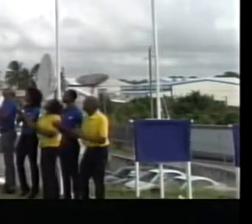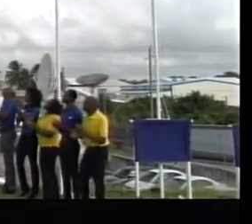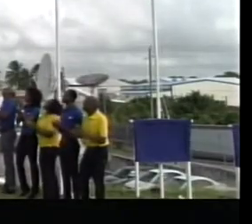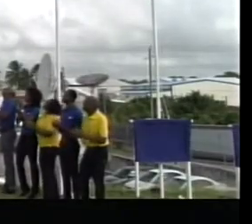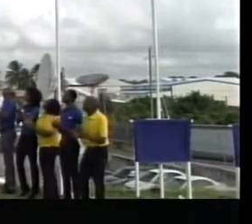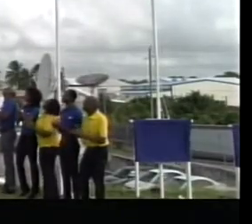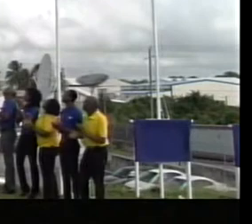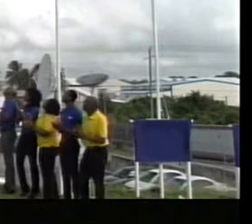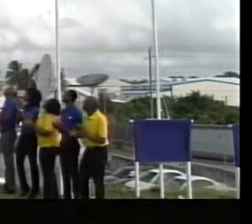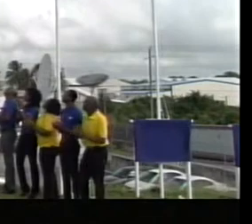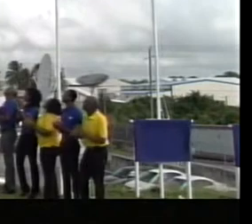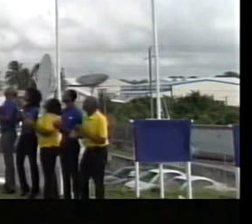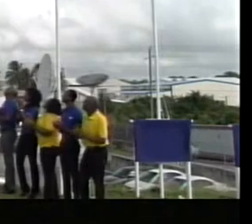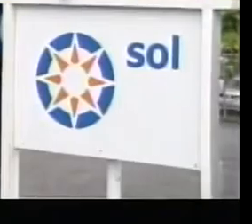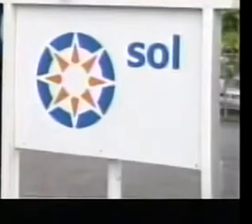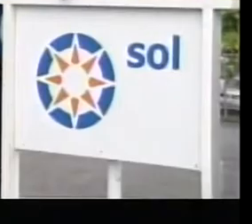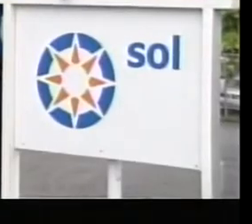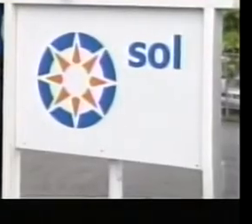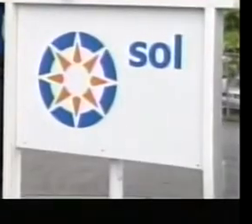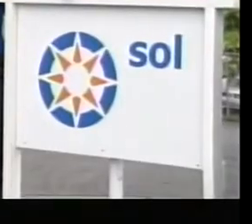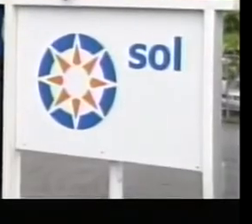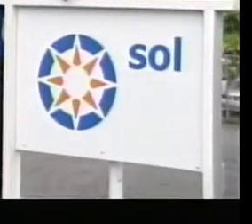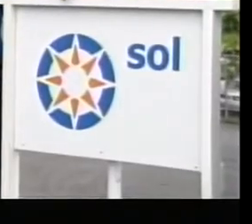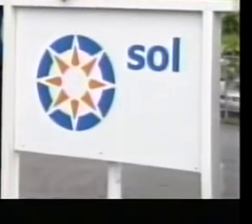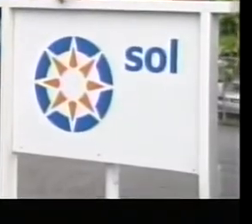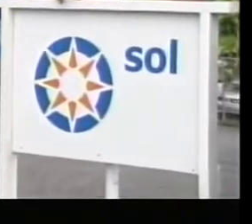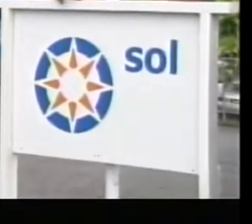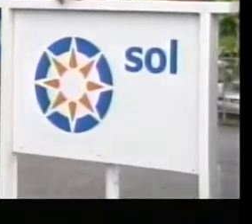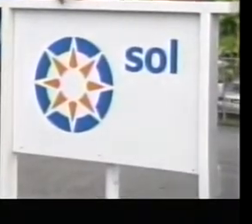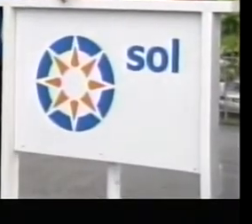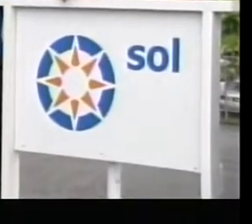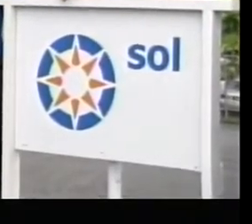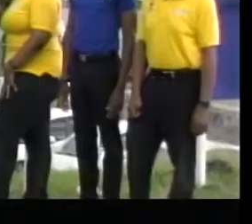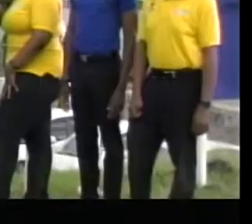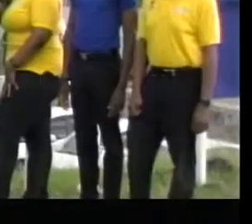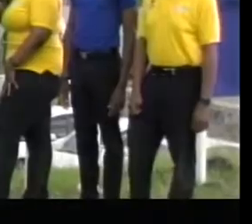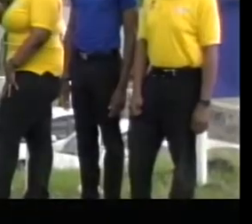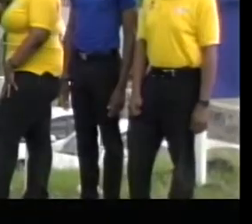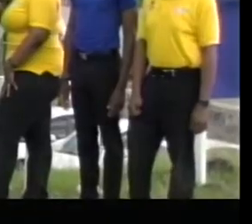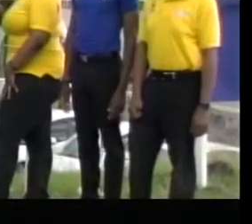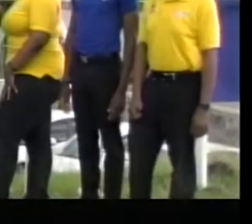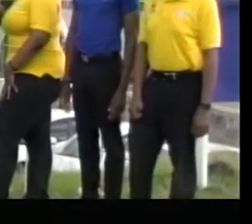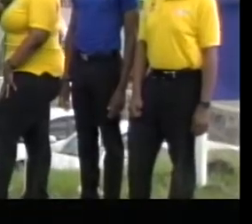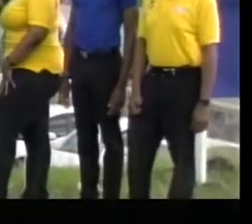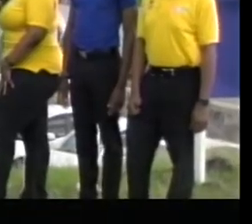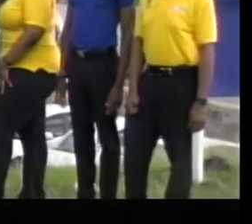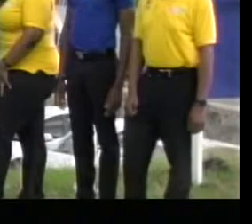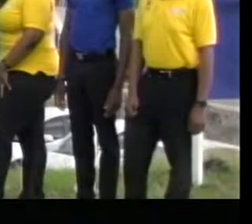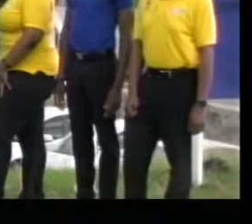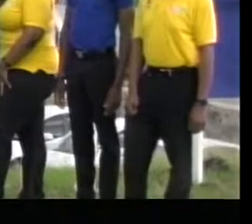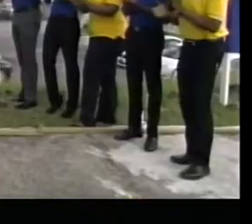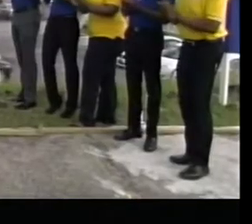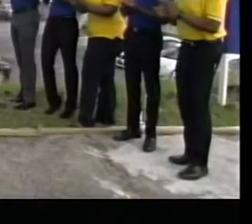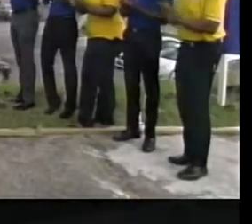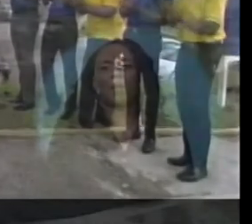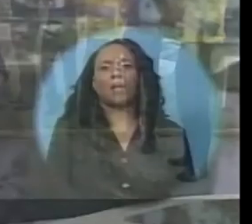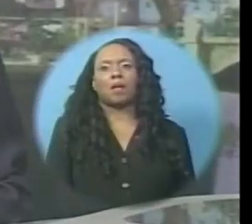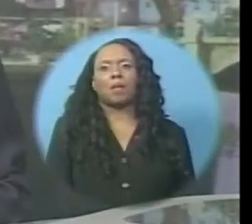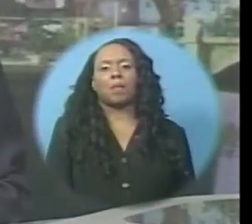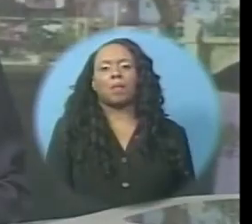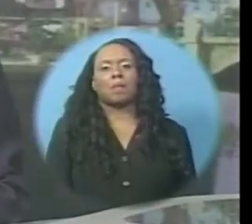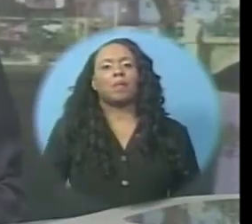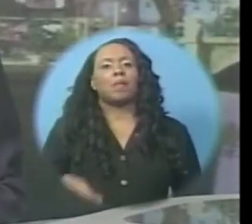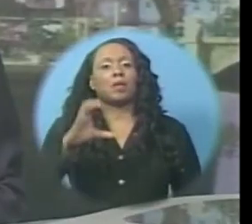Prescott raising the Barbados flag this morning during a brief ceremony. The initiative is the CBC's creative contribution to